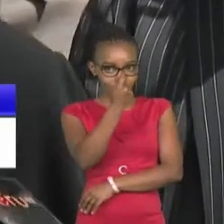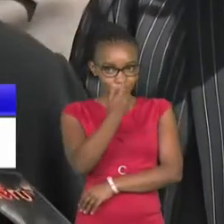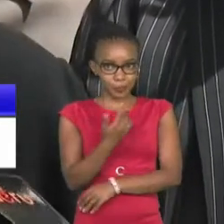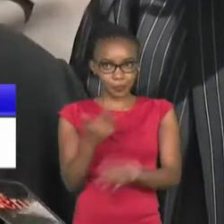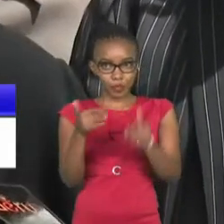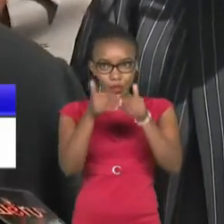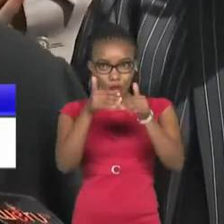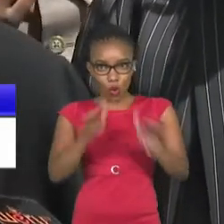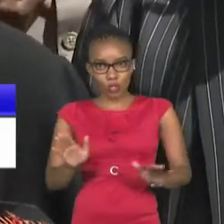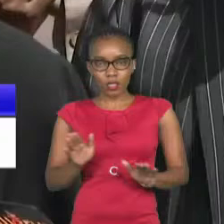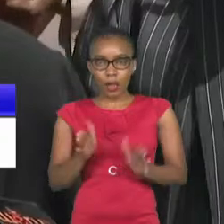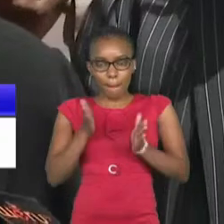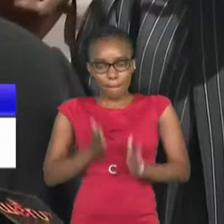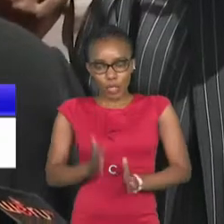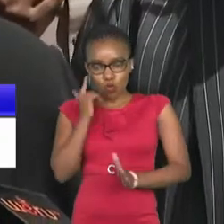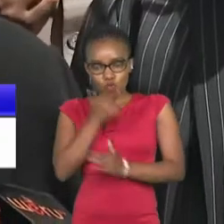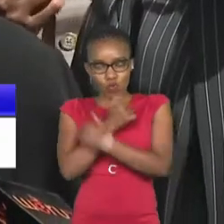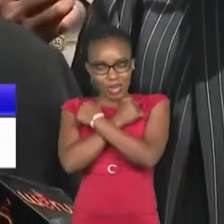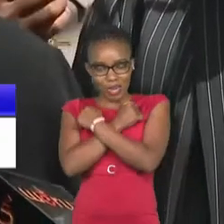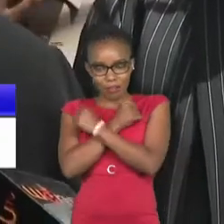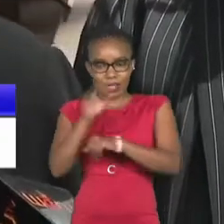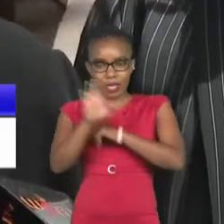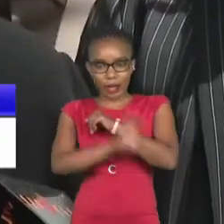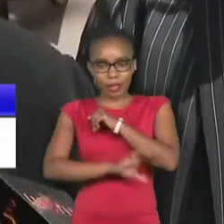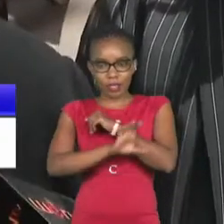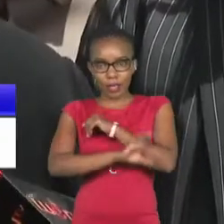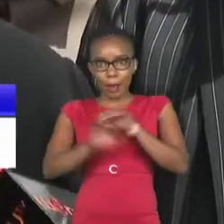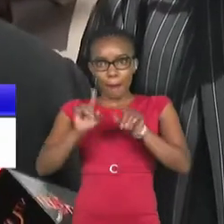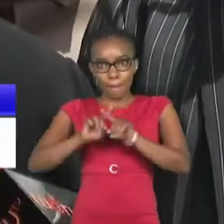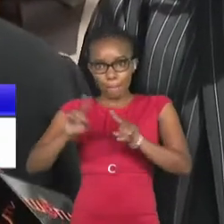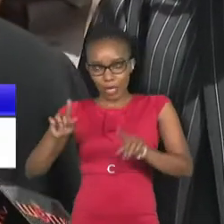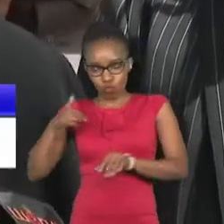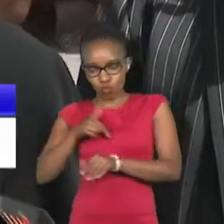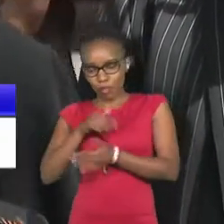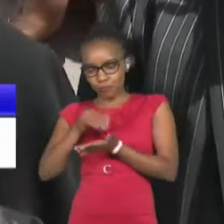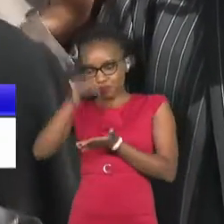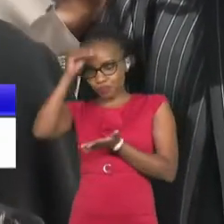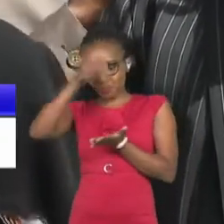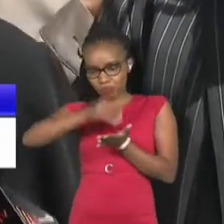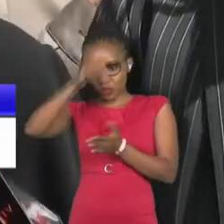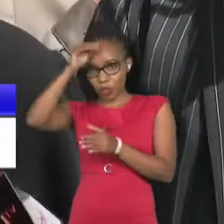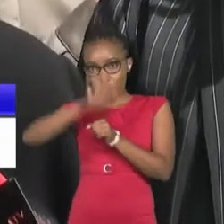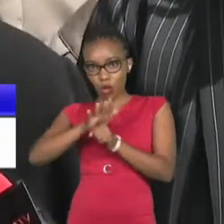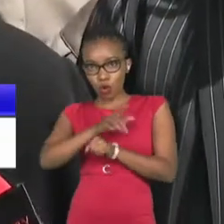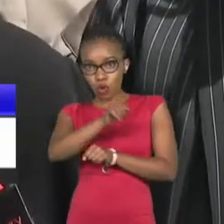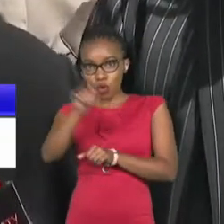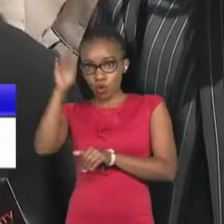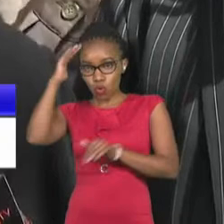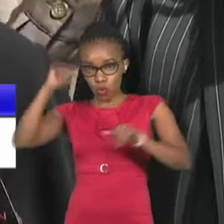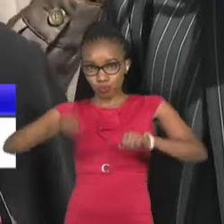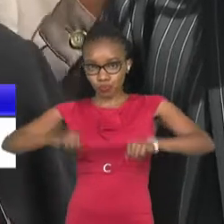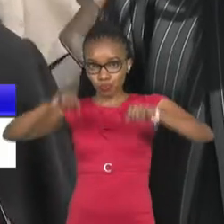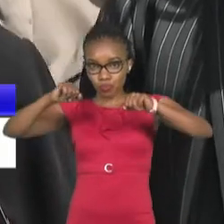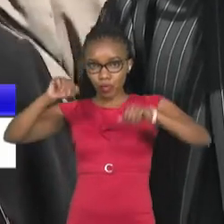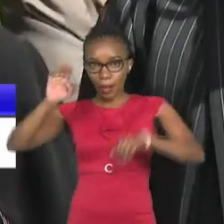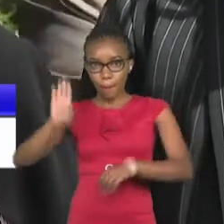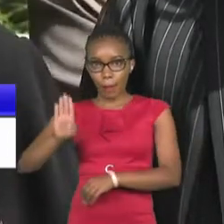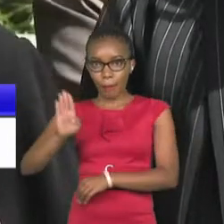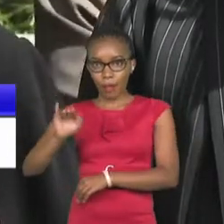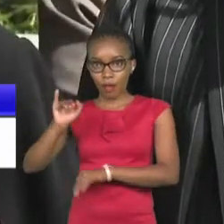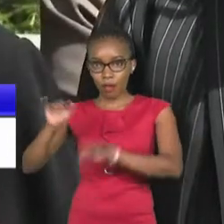a patriot. But he has left huge lessons for us. You know that he chaired the BBI